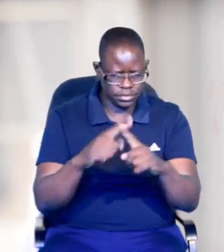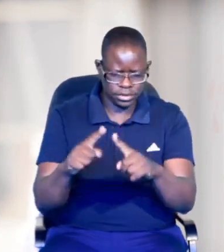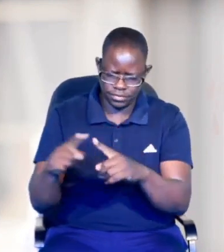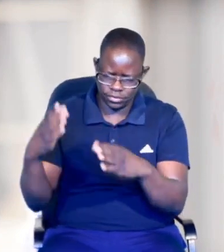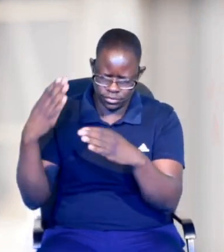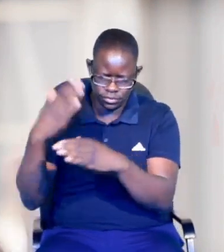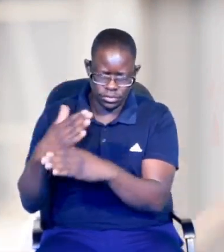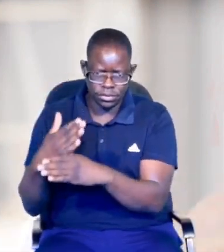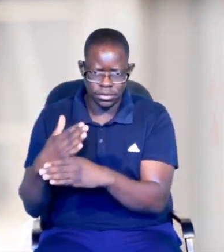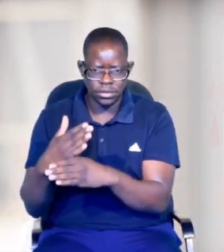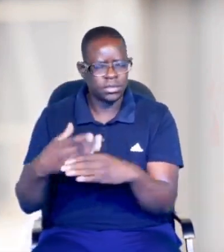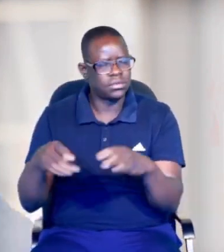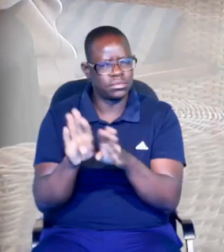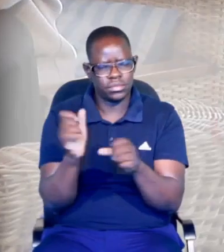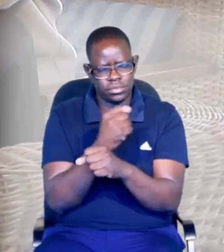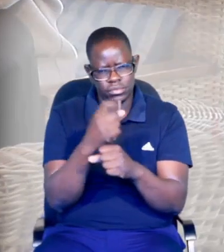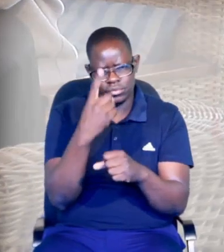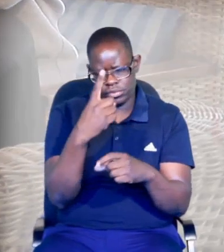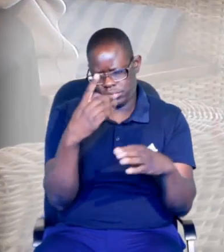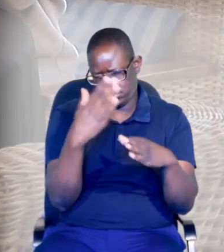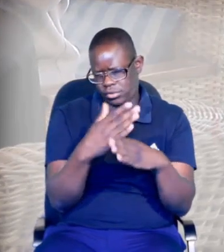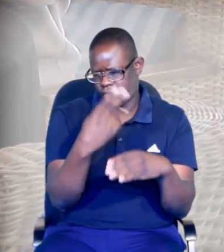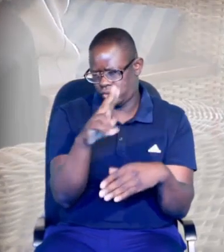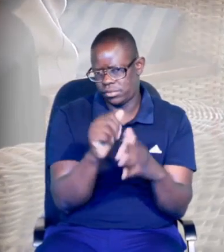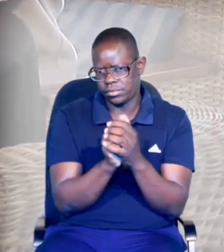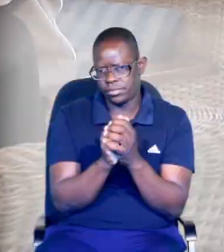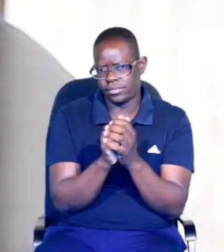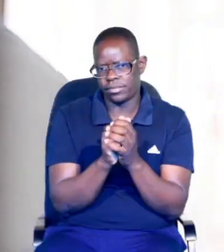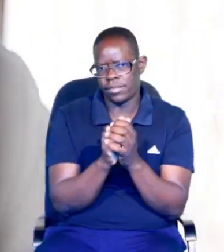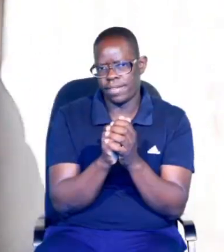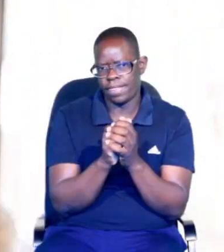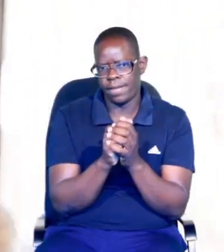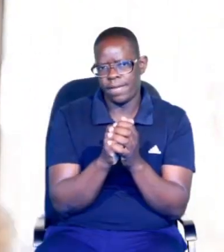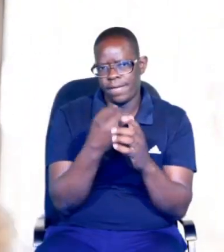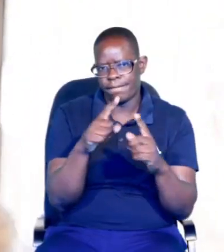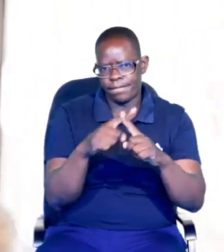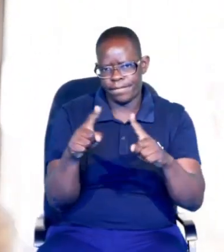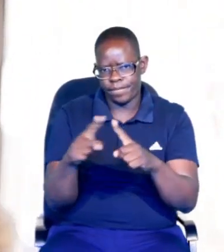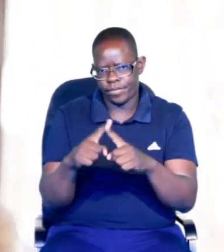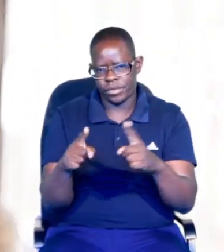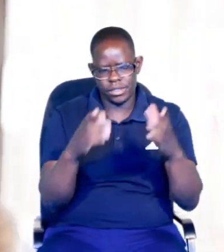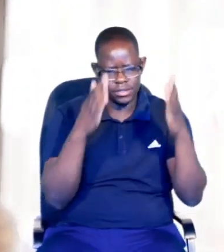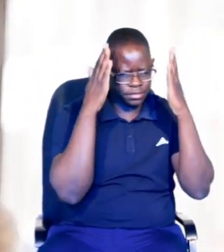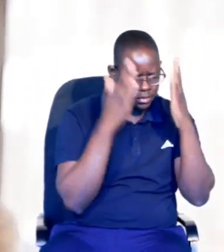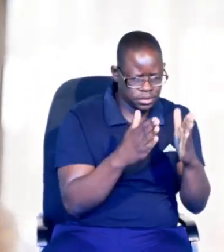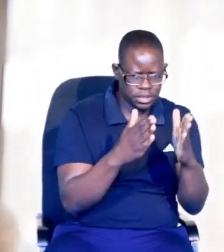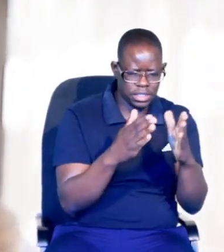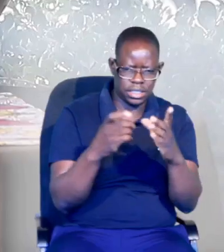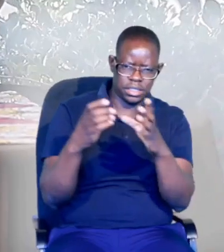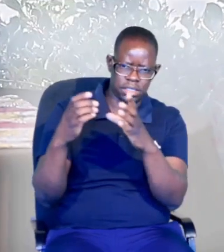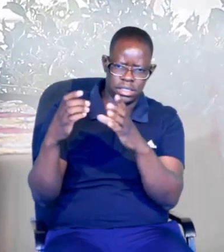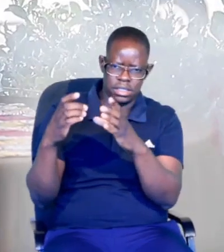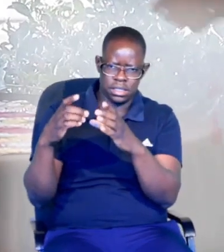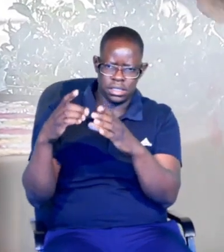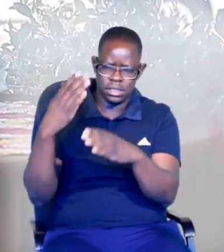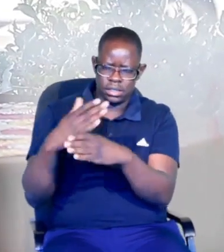labor. They can't all do the same job. Well, I guess that makes sense. But is there a difference though between specialization and division of labor?